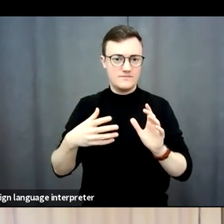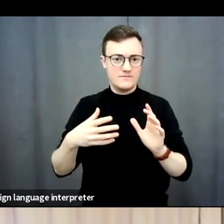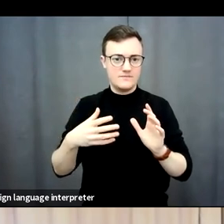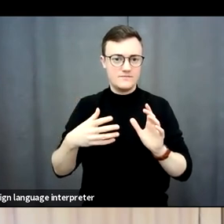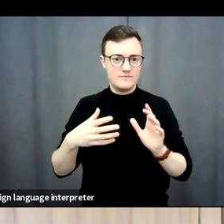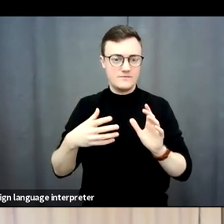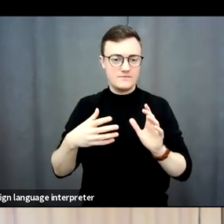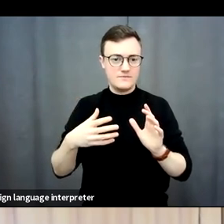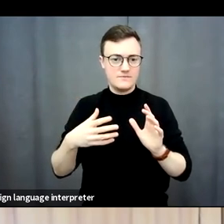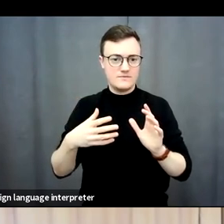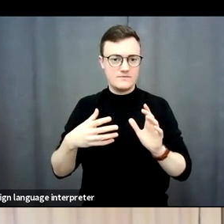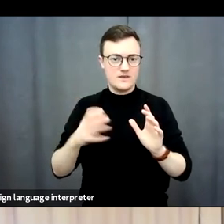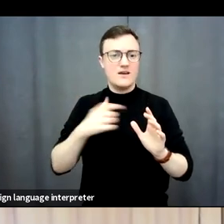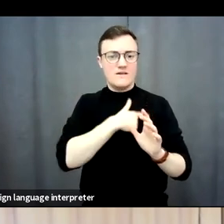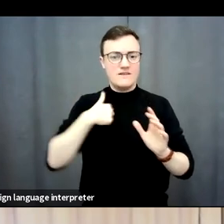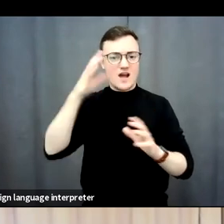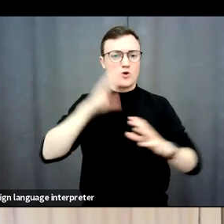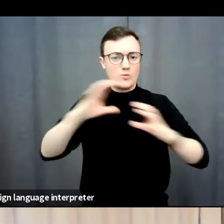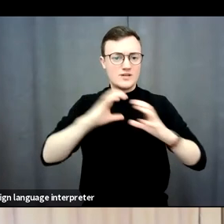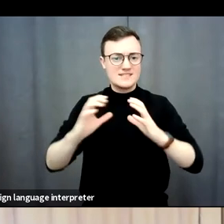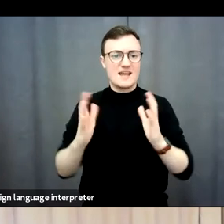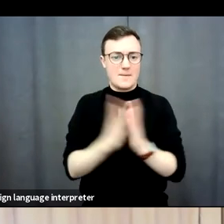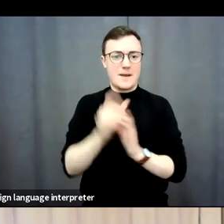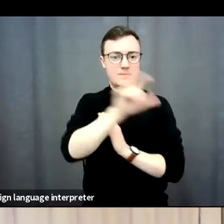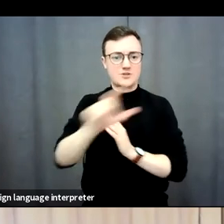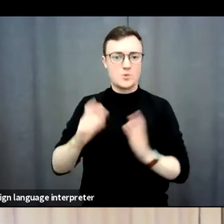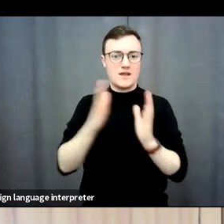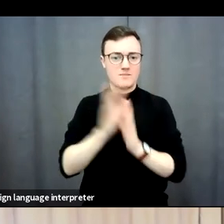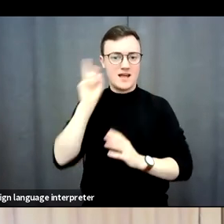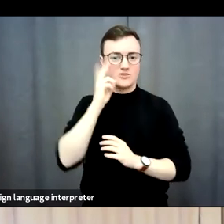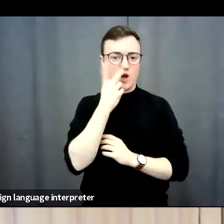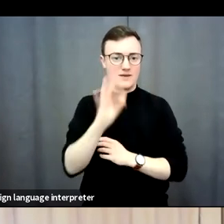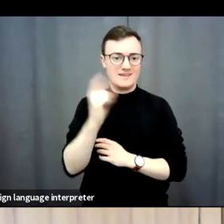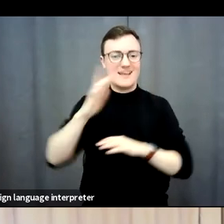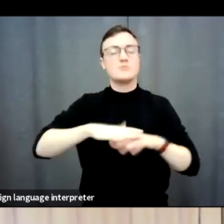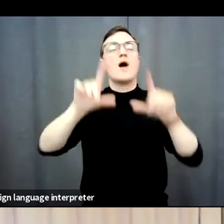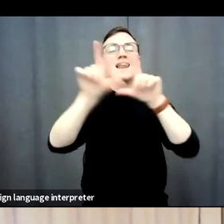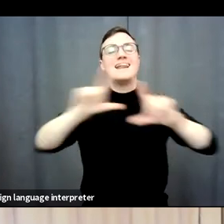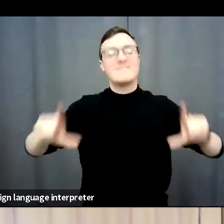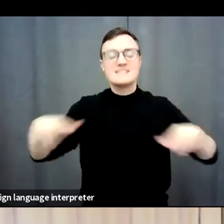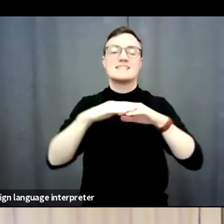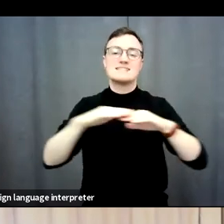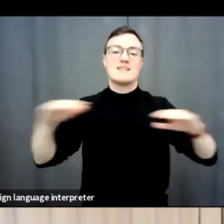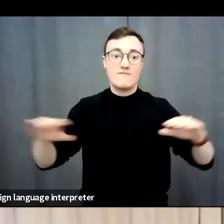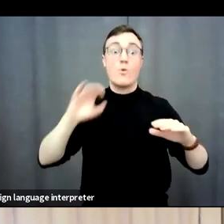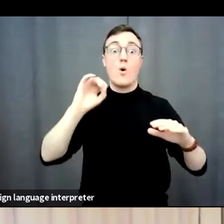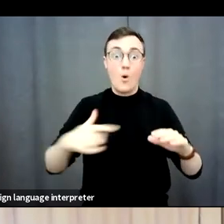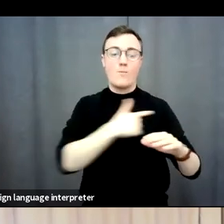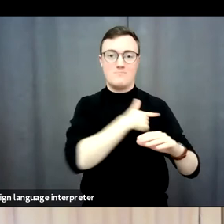because historical, it has always been said that people with congenital deafblindness,